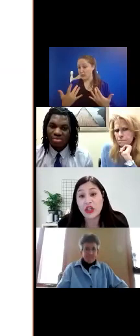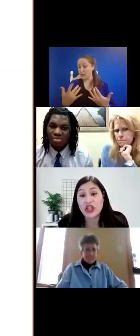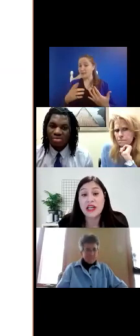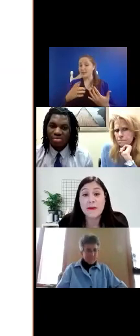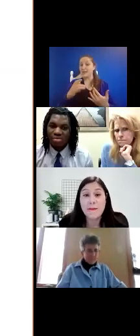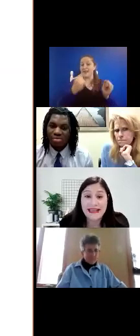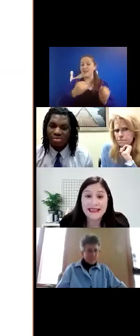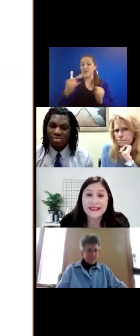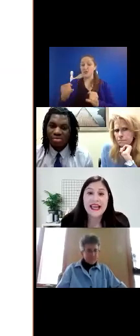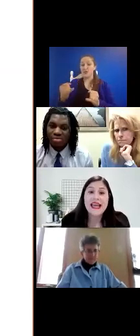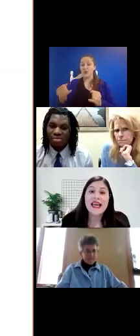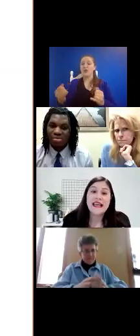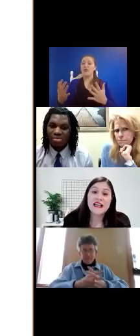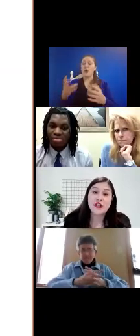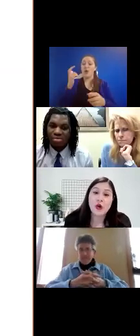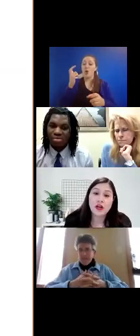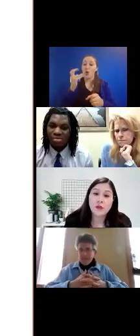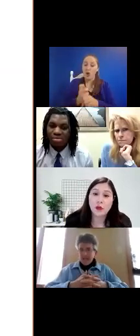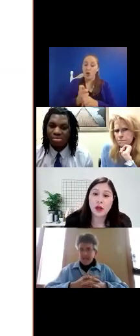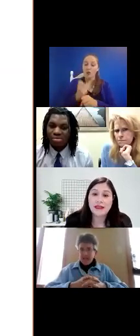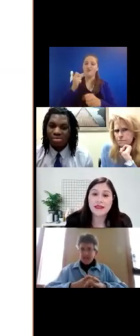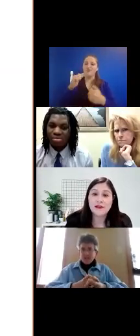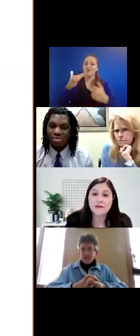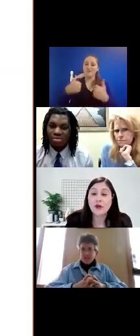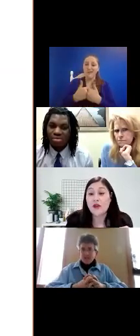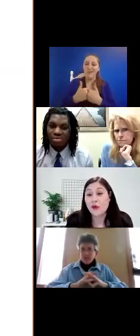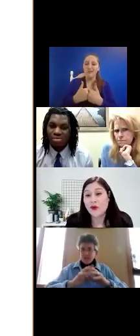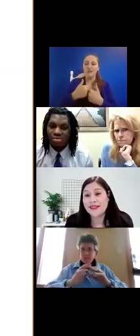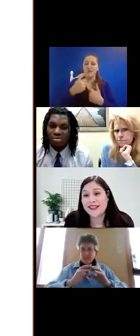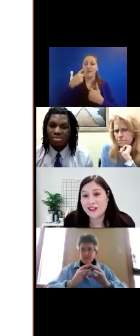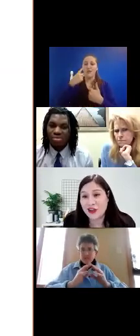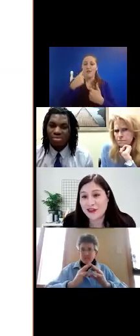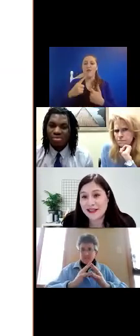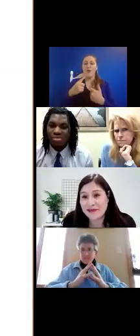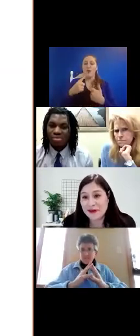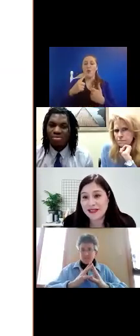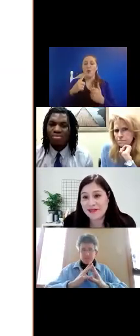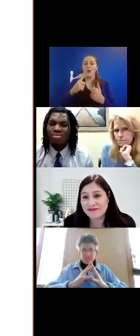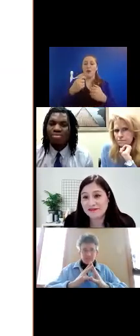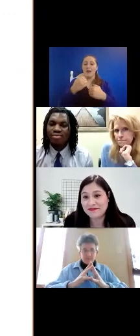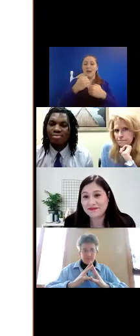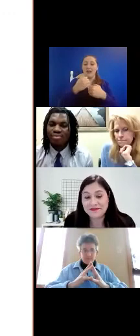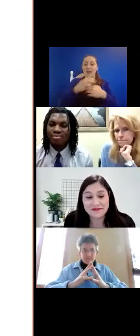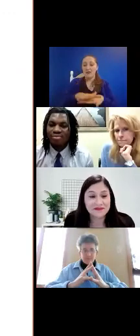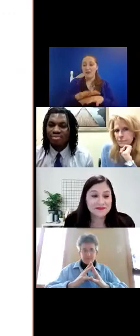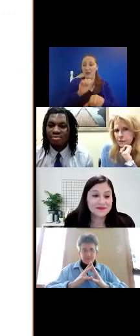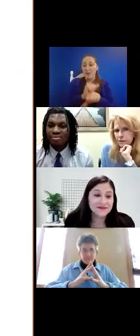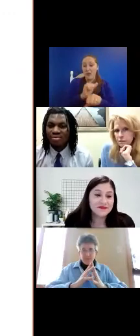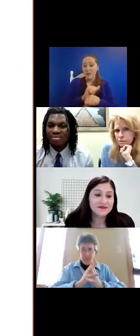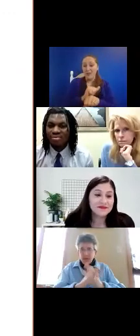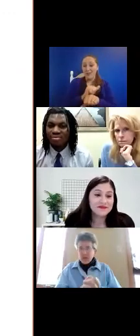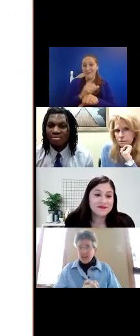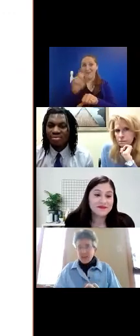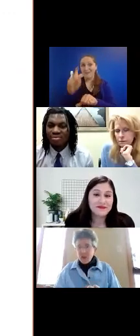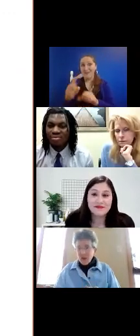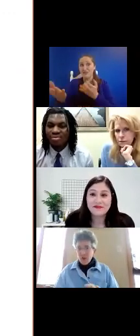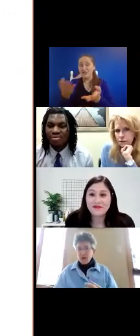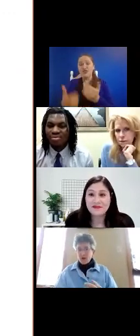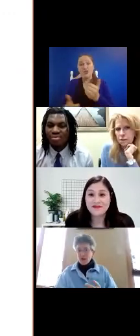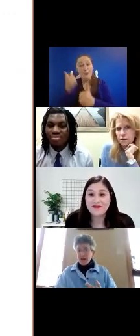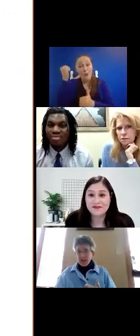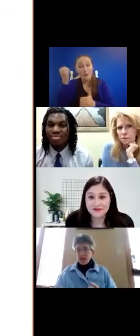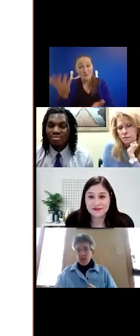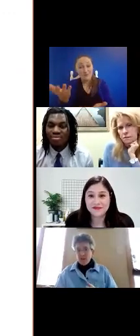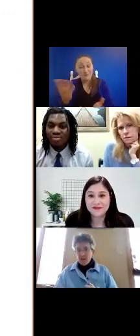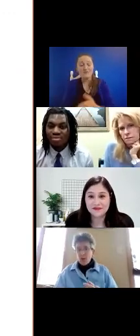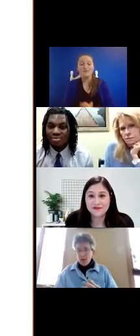difficulty reaching independence and integrated employment are the ones that need services the most? So that's a great